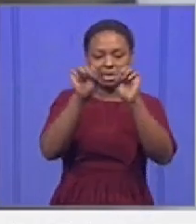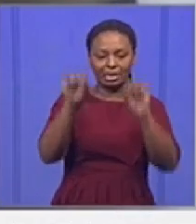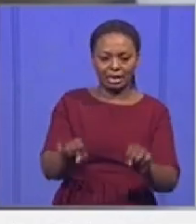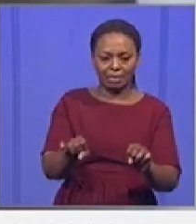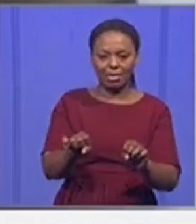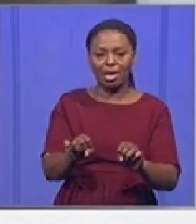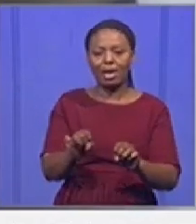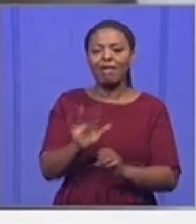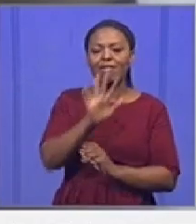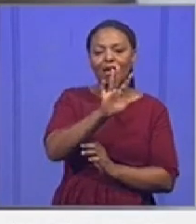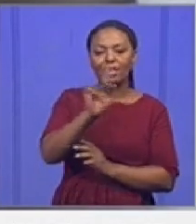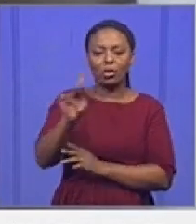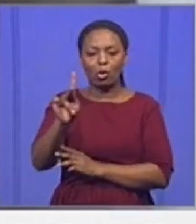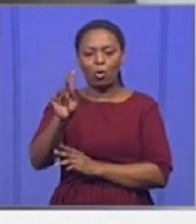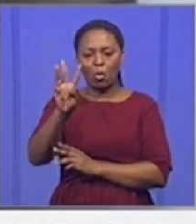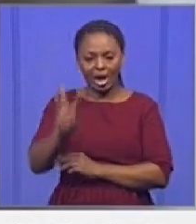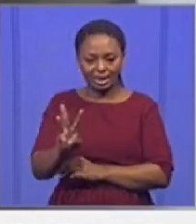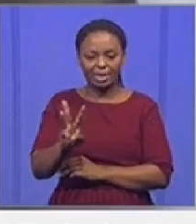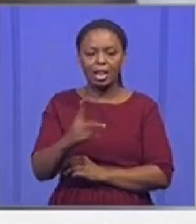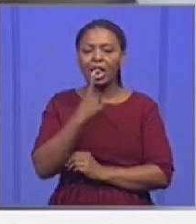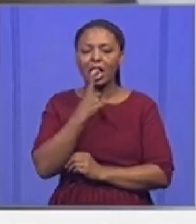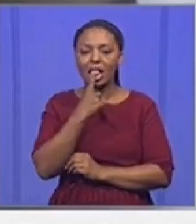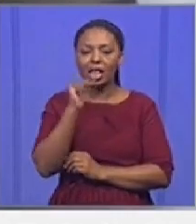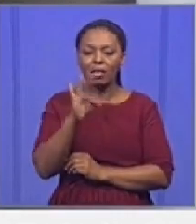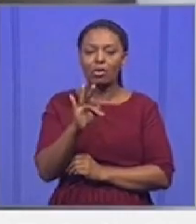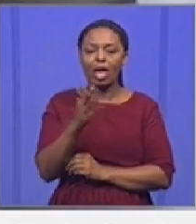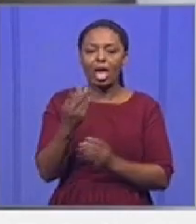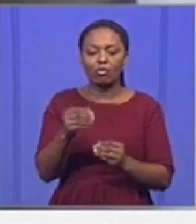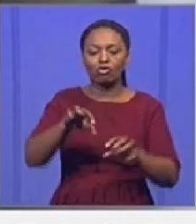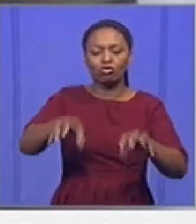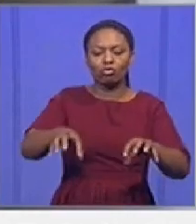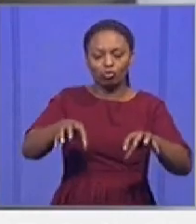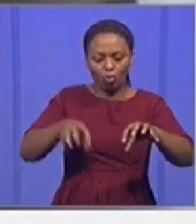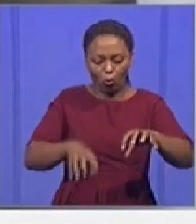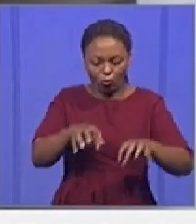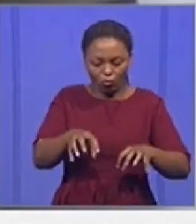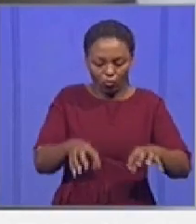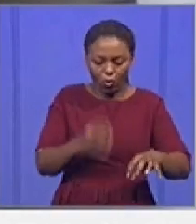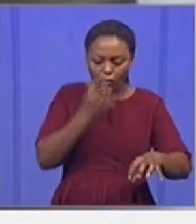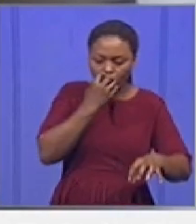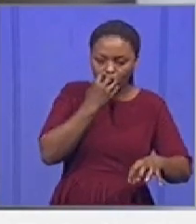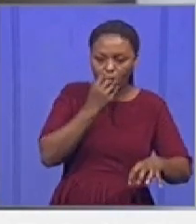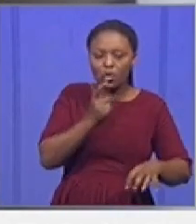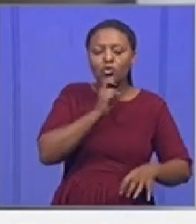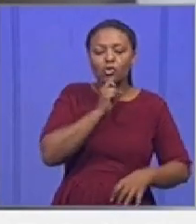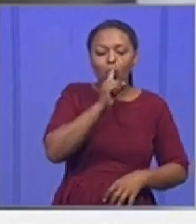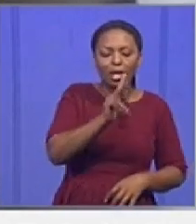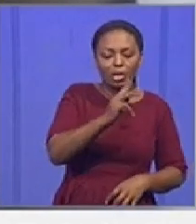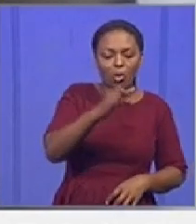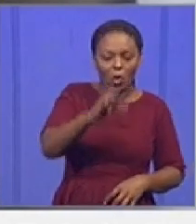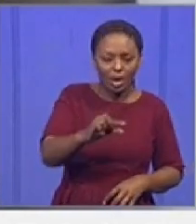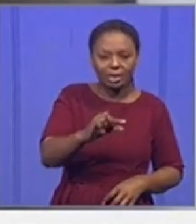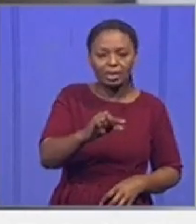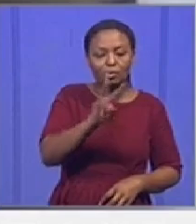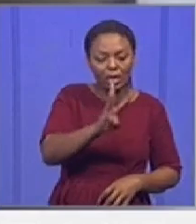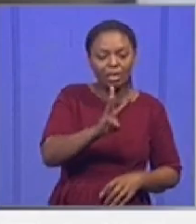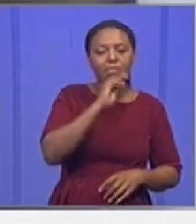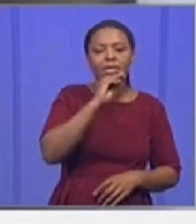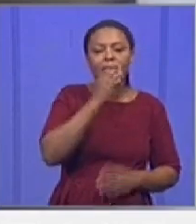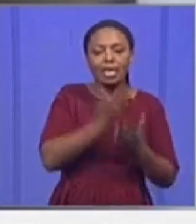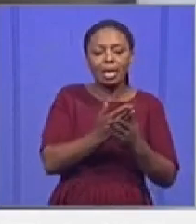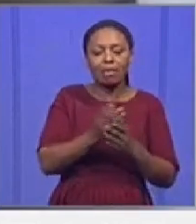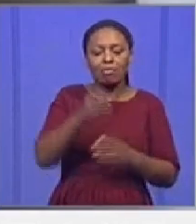in a nutshell, if you have a stove that uses 1 kilowatt, that means that stove, we can light the stove for 5 hours. But if